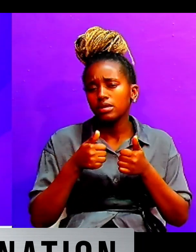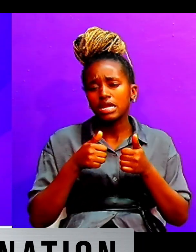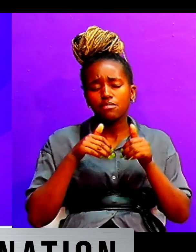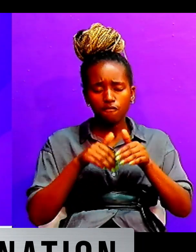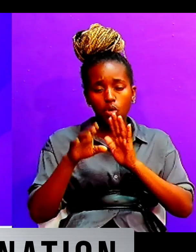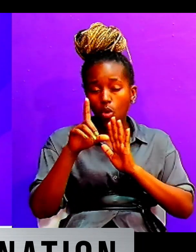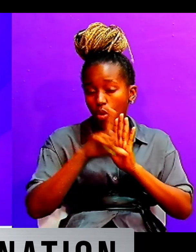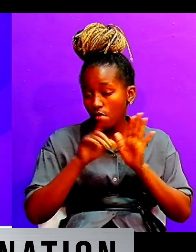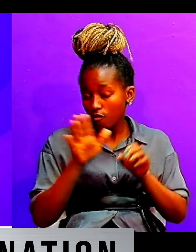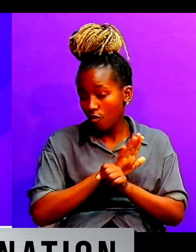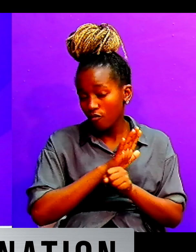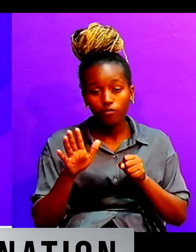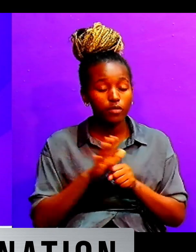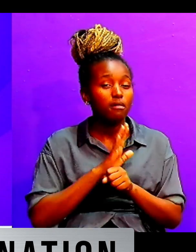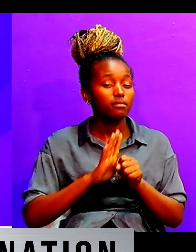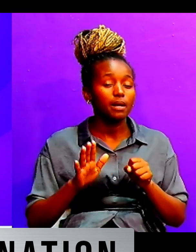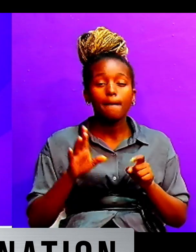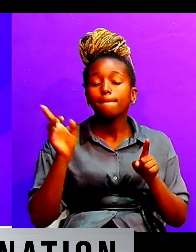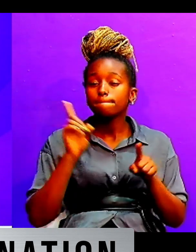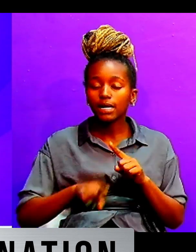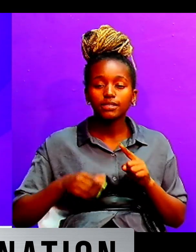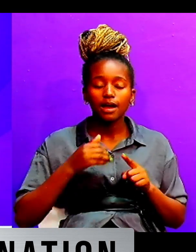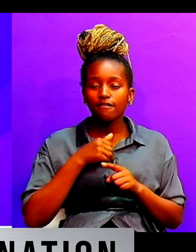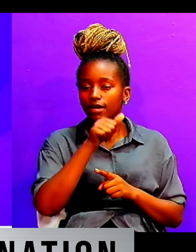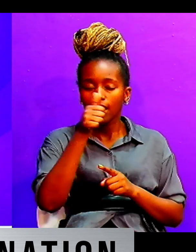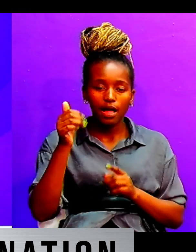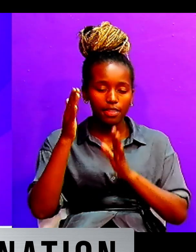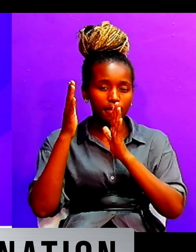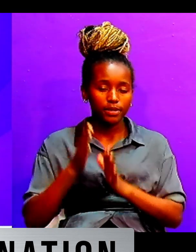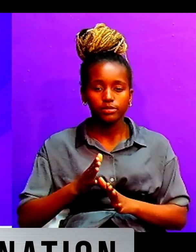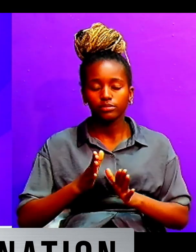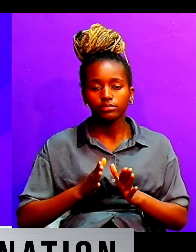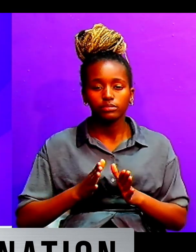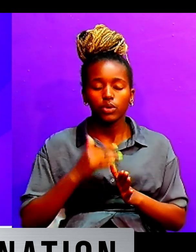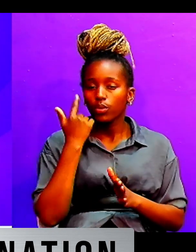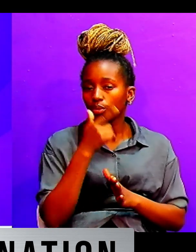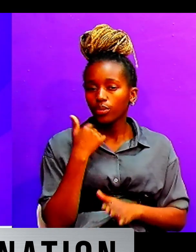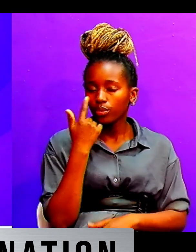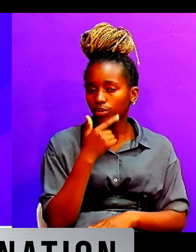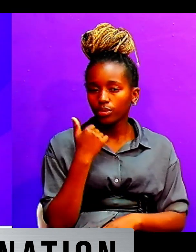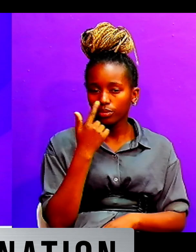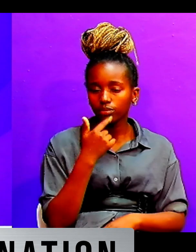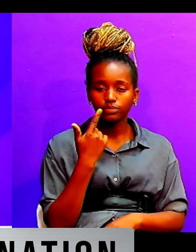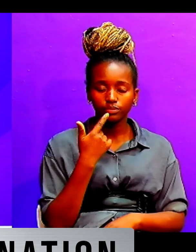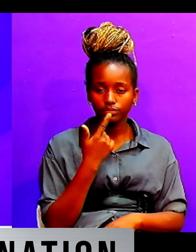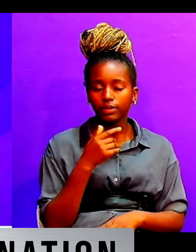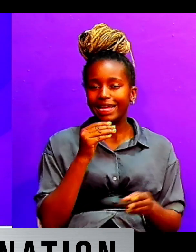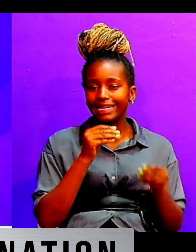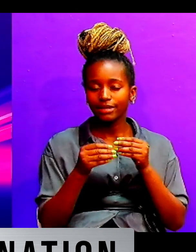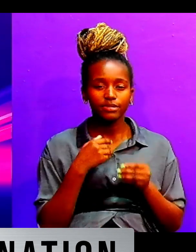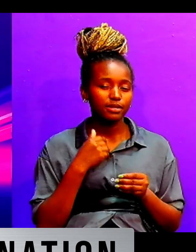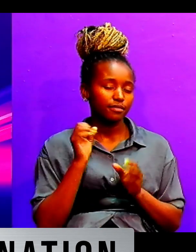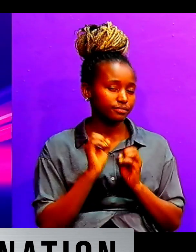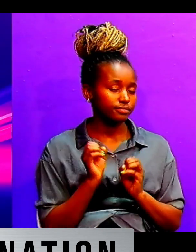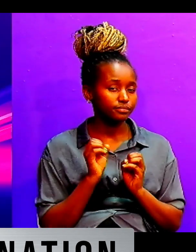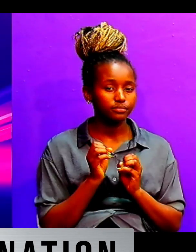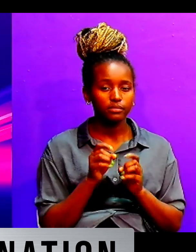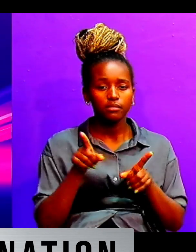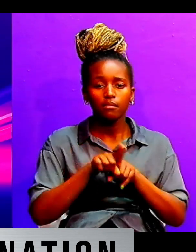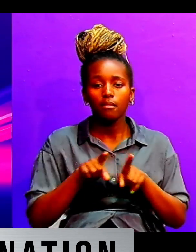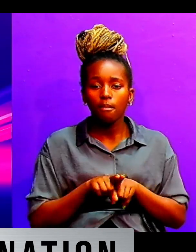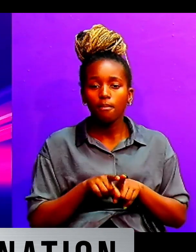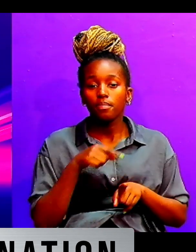in myself. But there is also here a person who is not, let's say, disabled, and